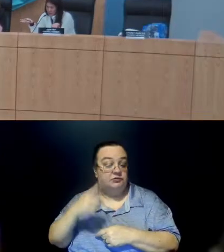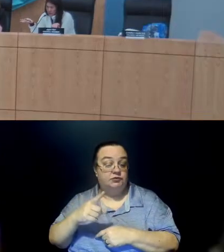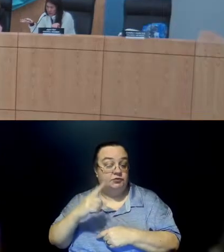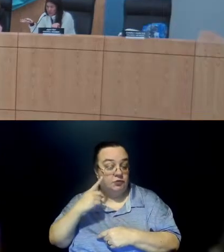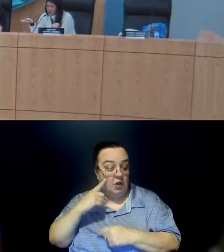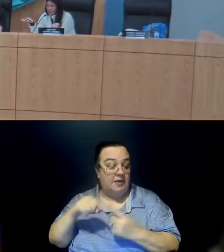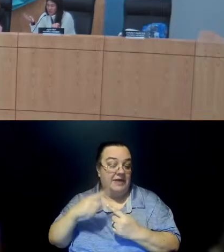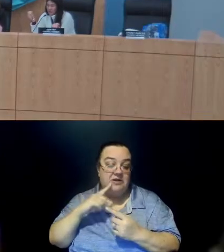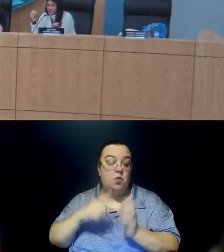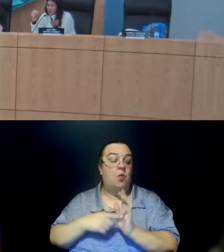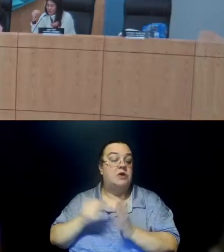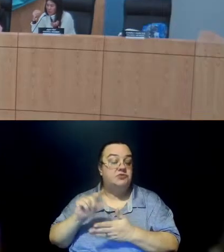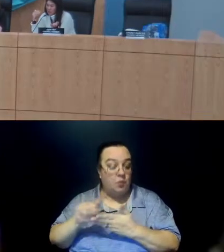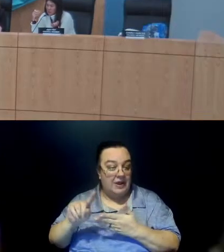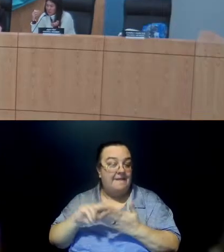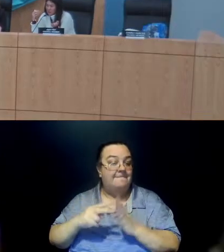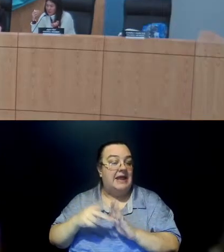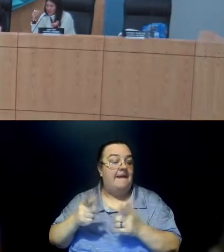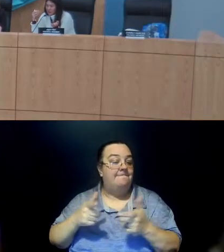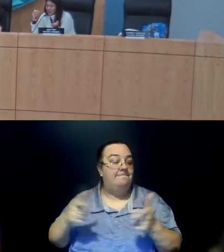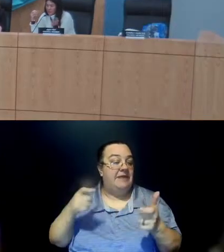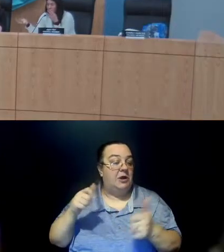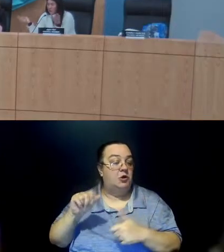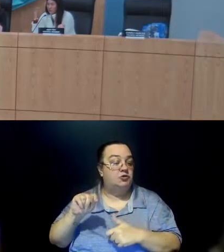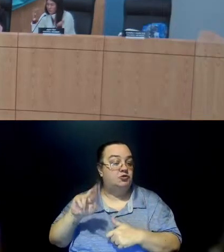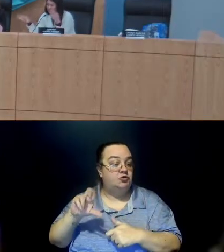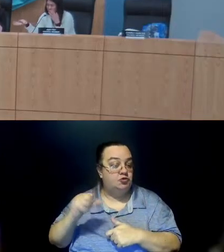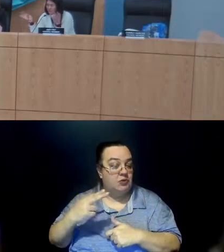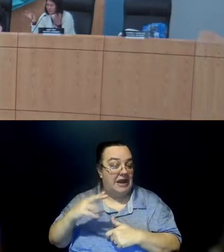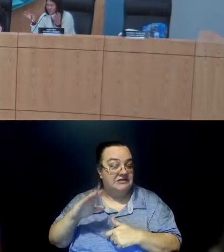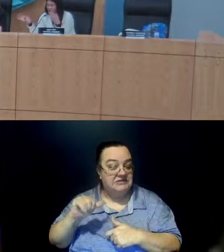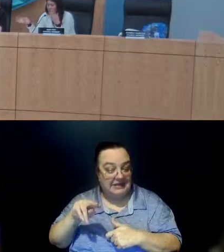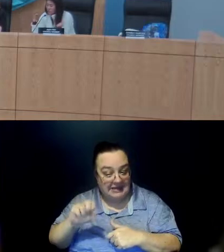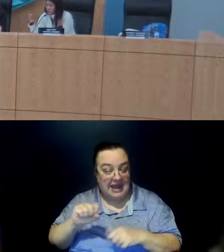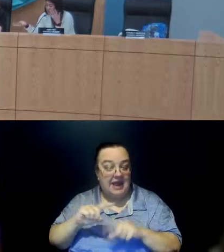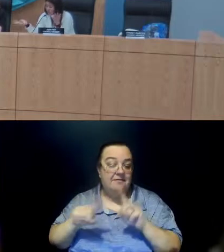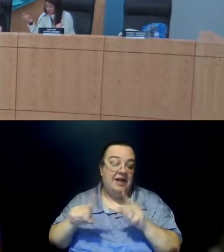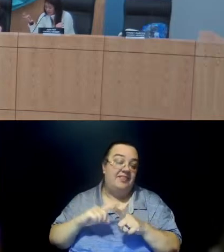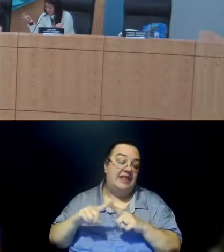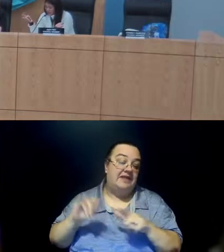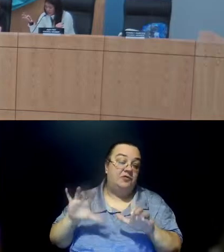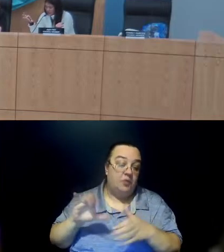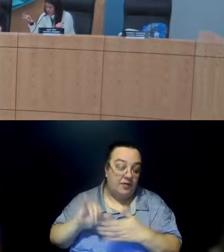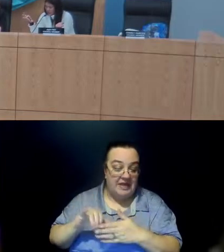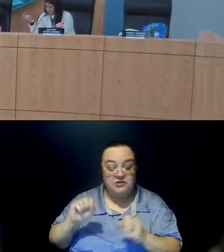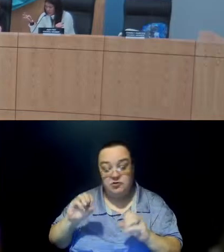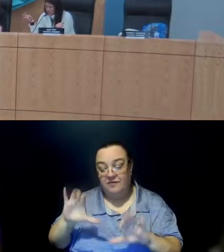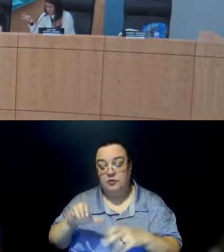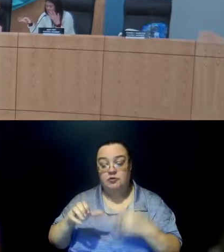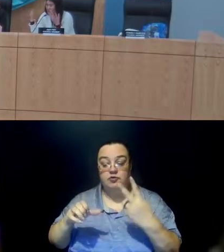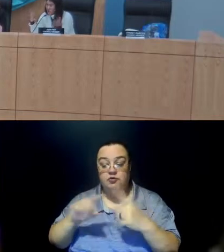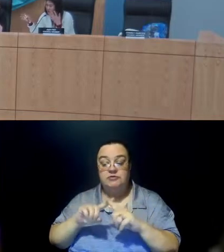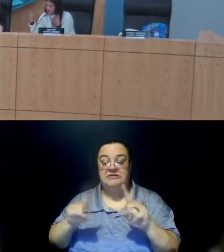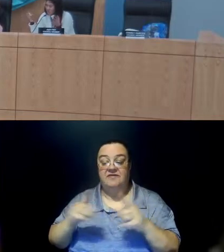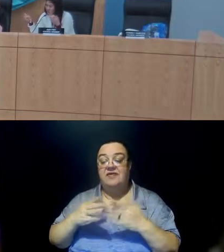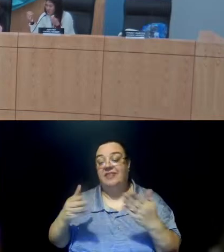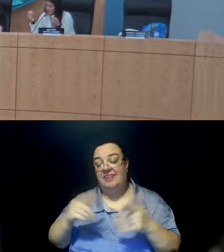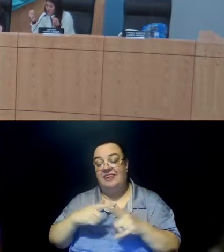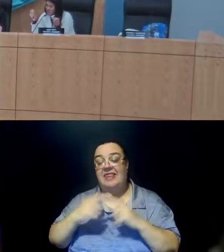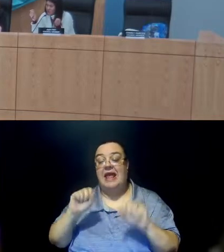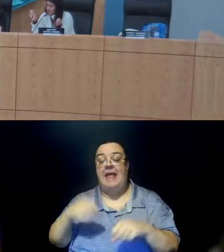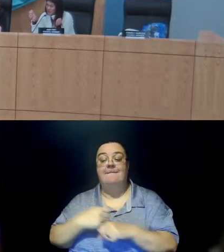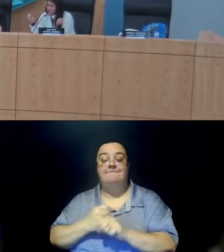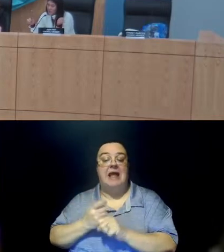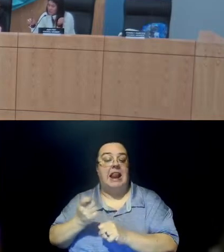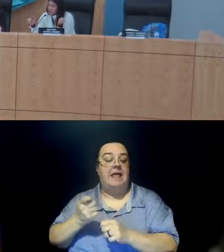bigger trash cans. But then if you're only doing that, like, so if you do 2 different things, and it can just make it a little bit